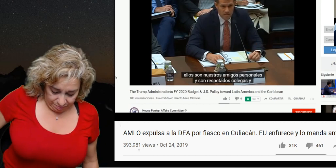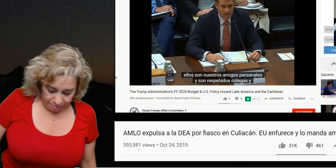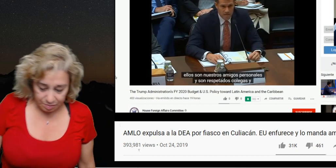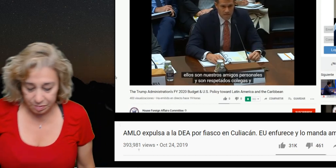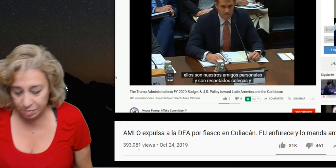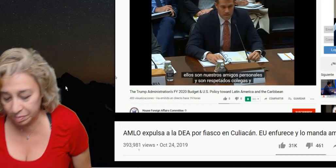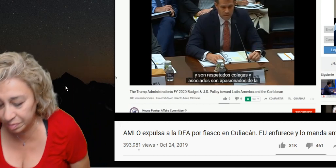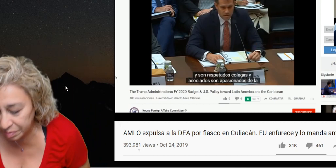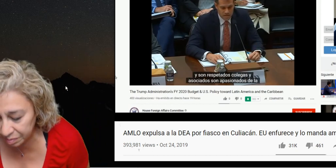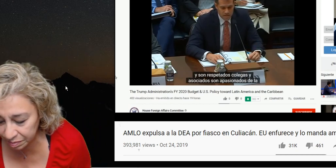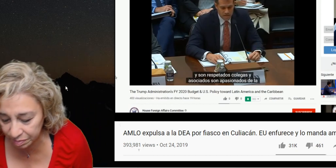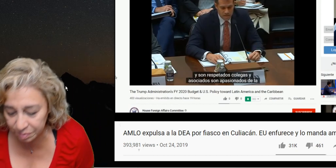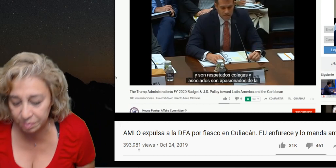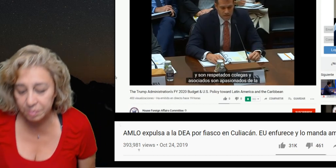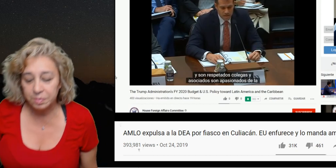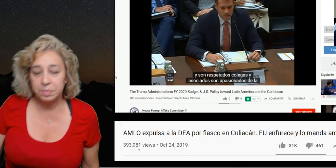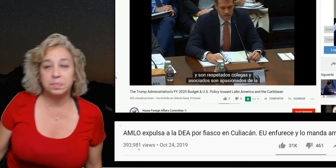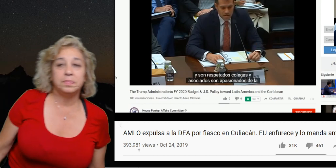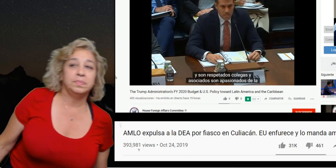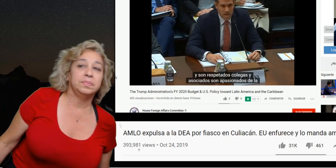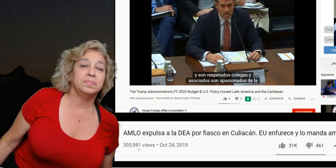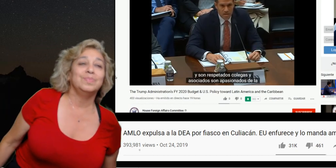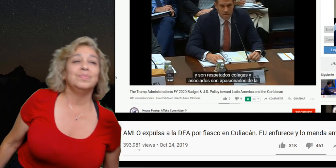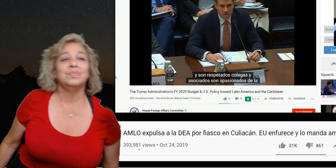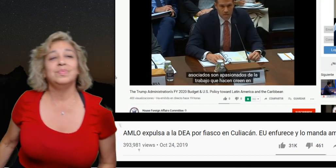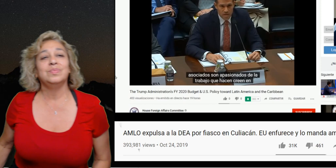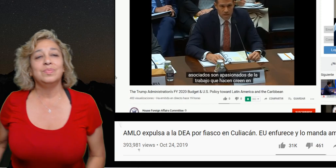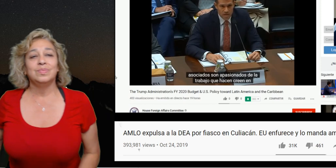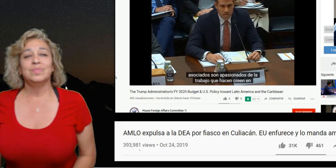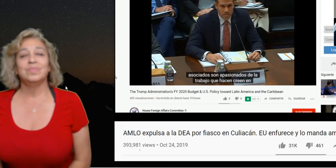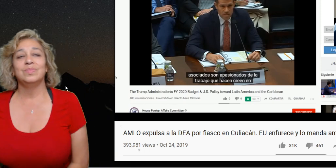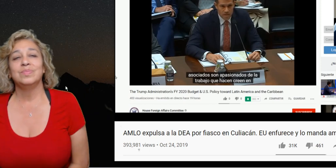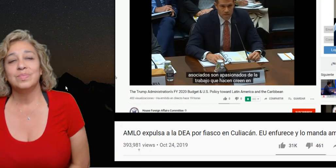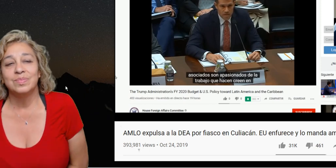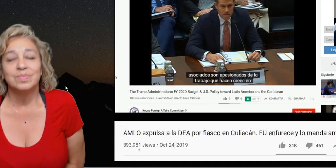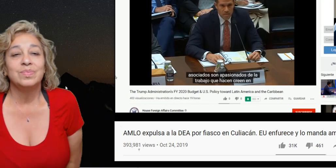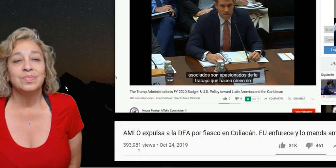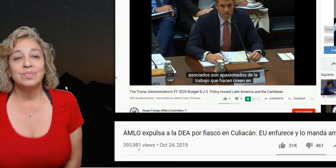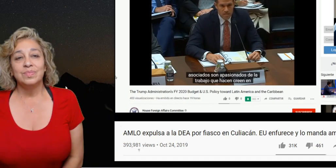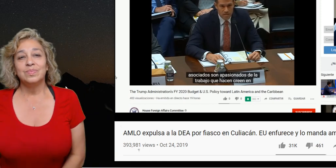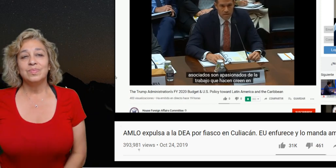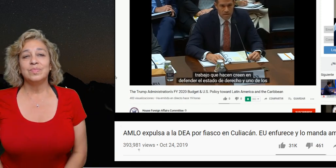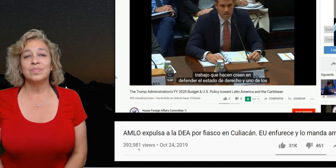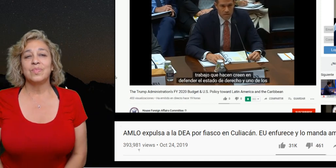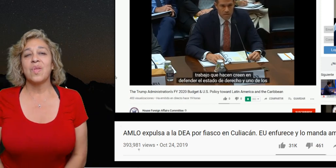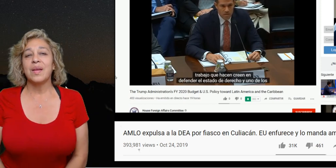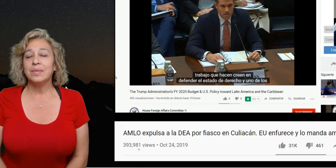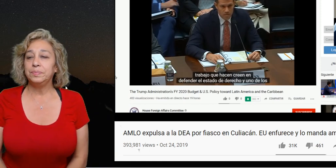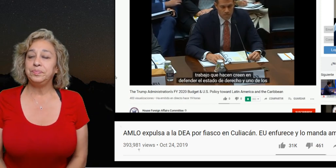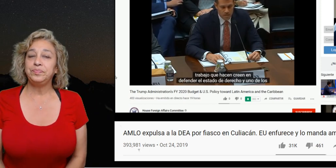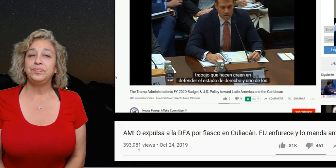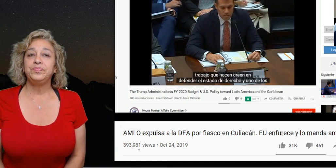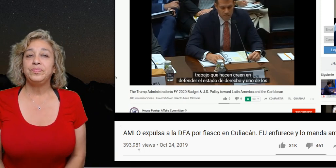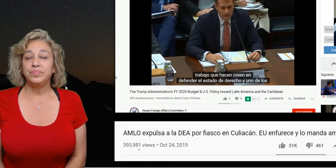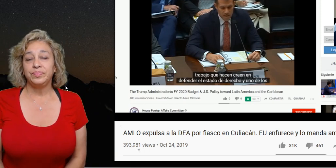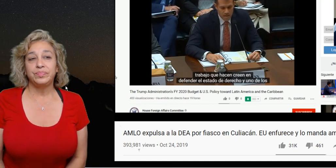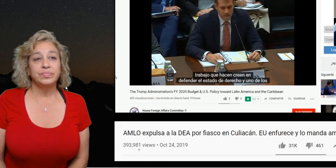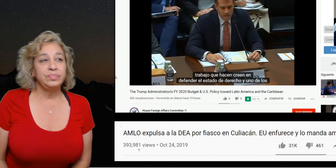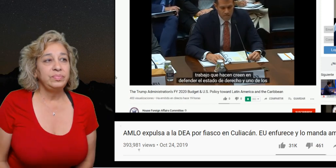are respected colleagues and associates. They are passionate about the work that they do. They believe in upholding the rule of